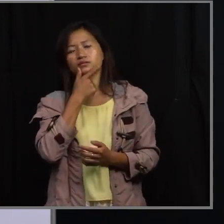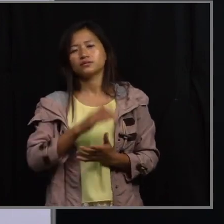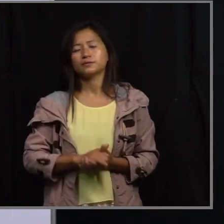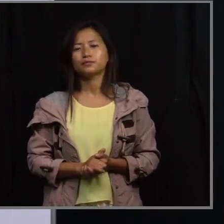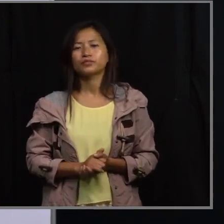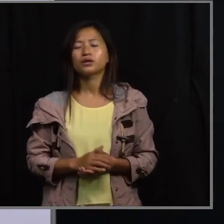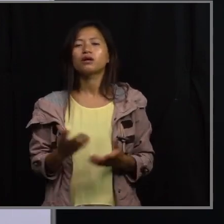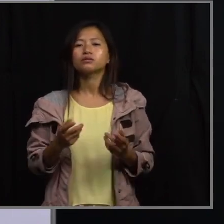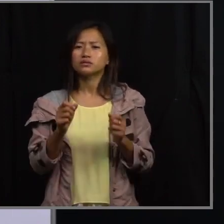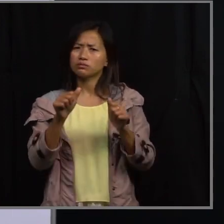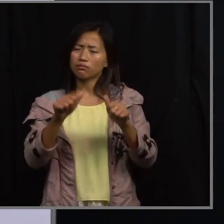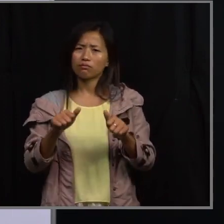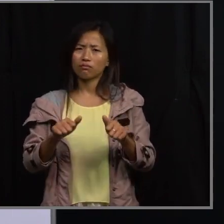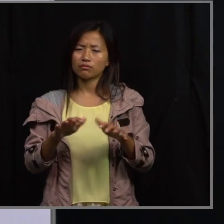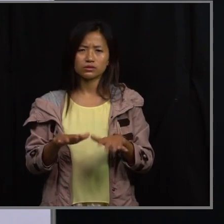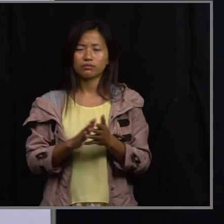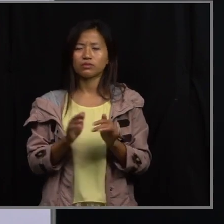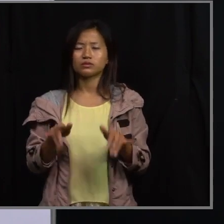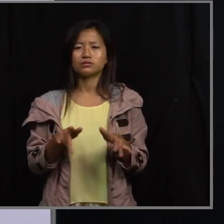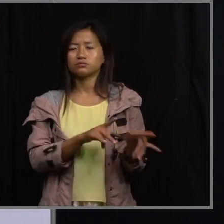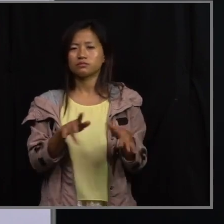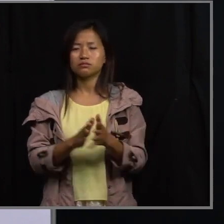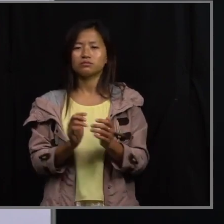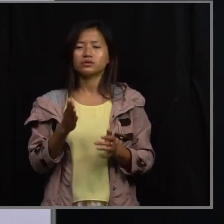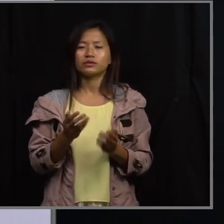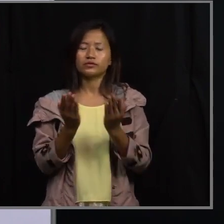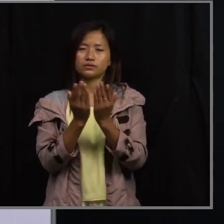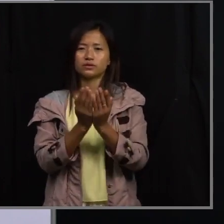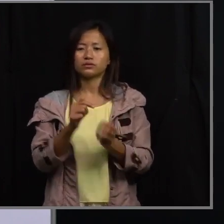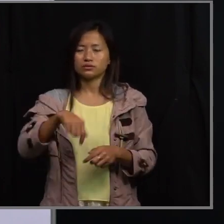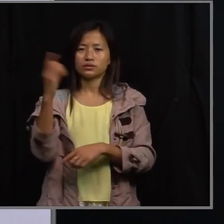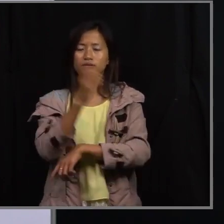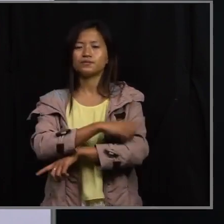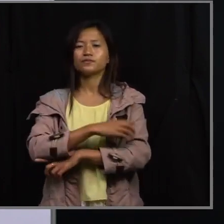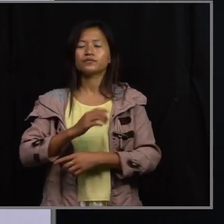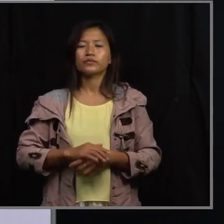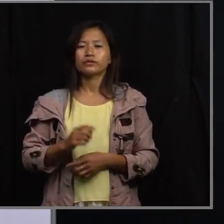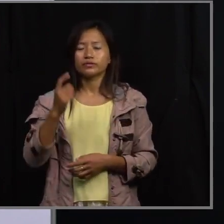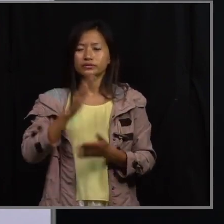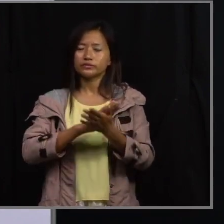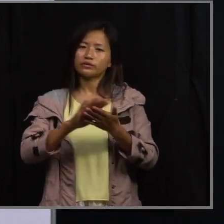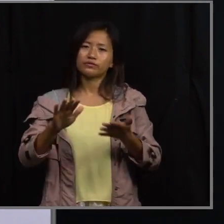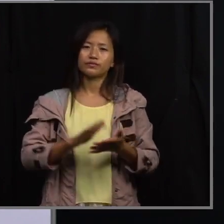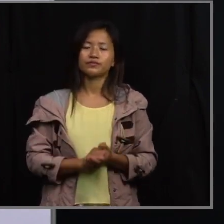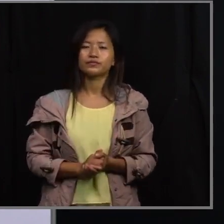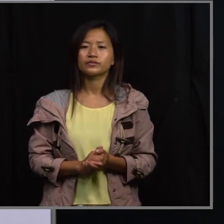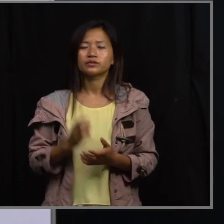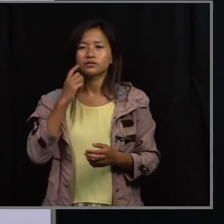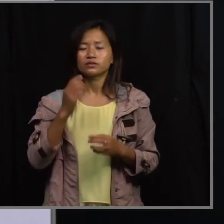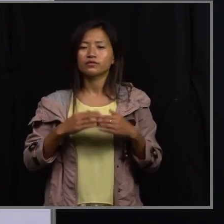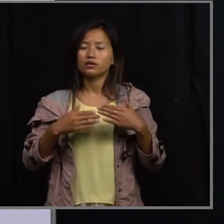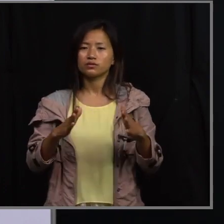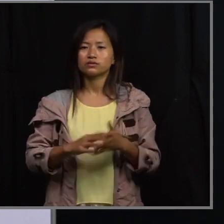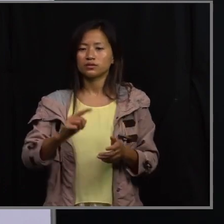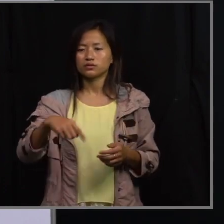Sir, how is it possible? Is it possible, dear students? You have to study, okay? So for today, I think that's enough, okay? If time allows,